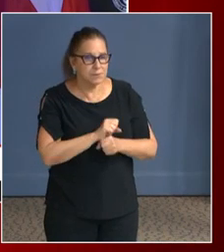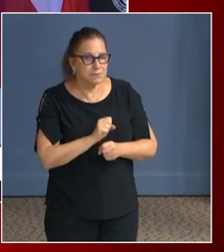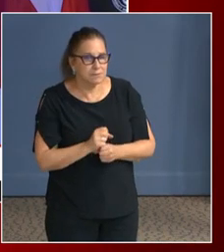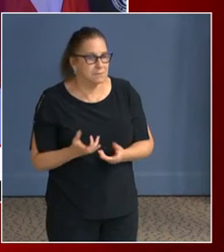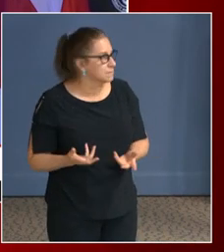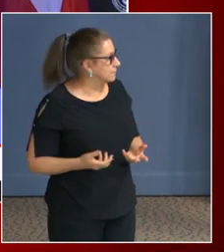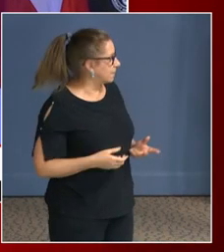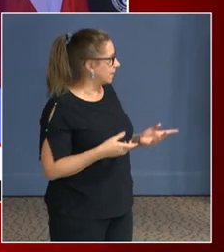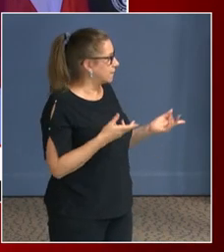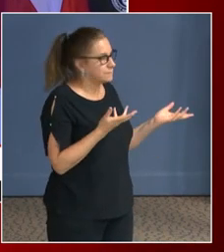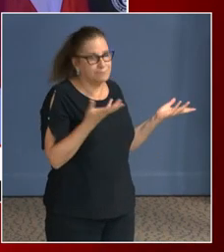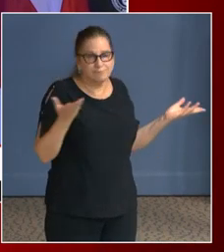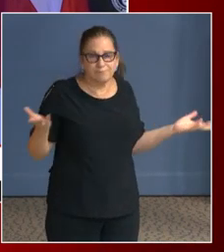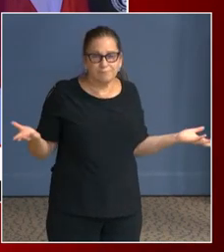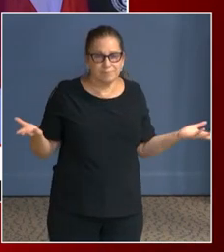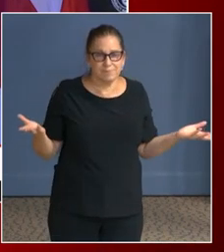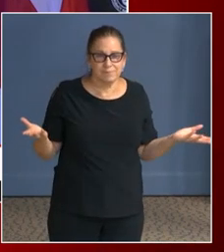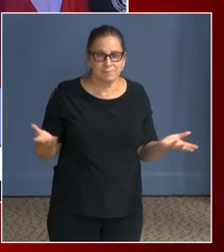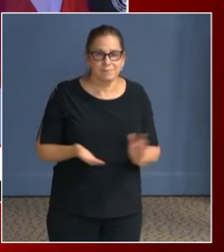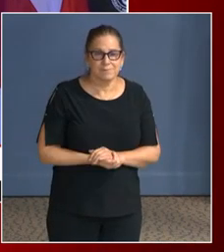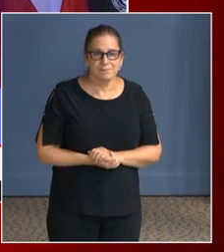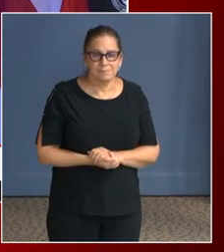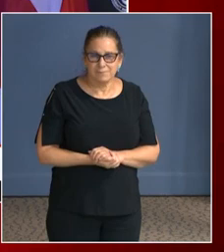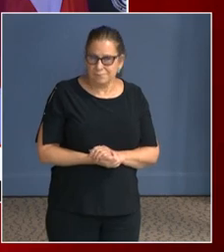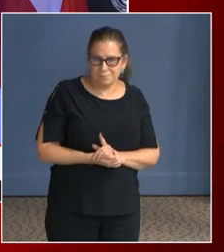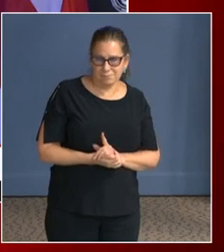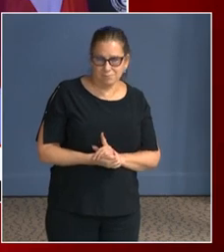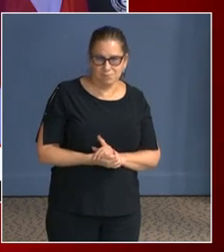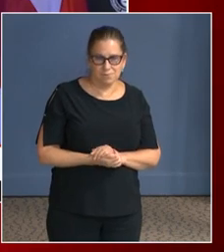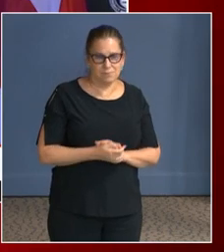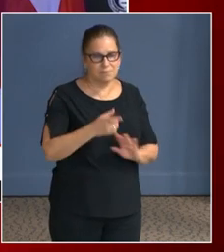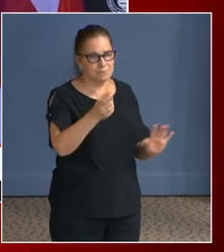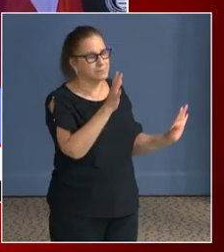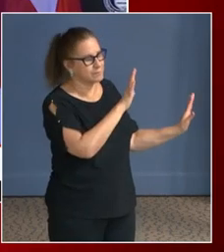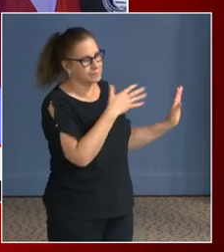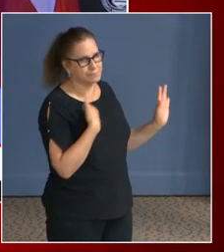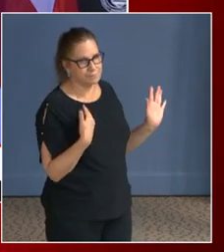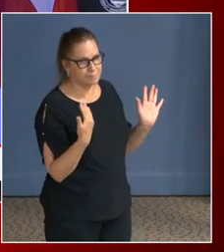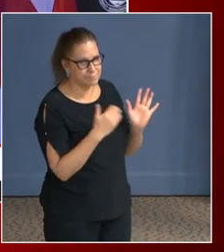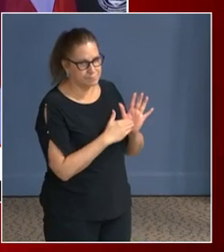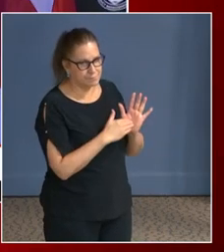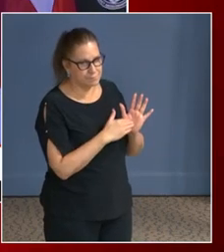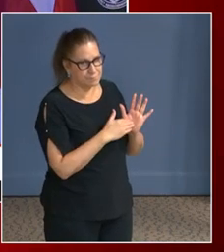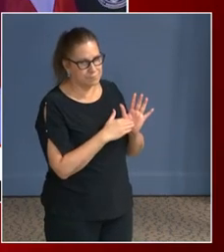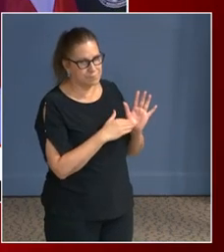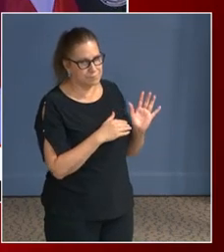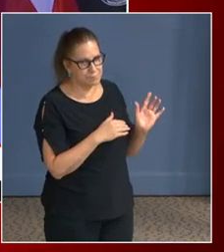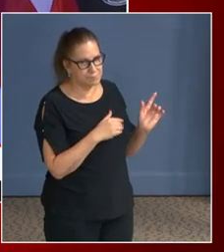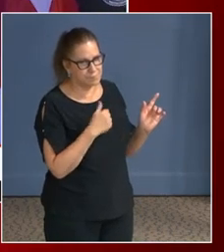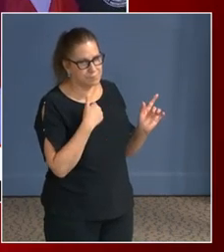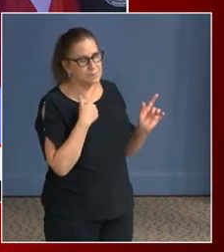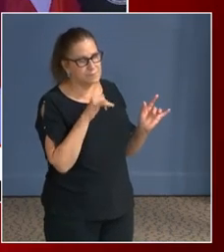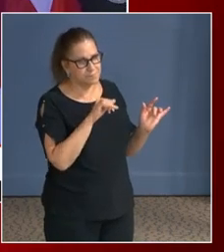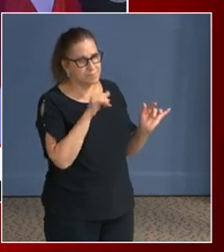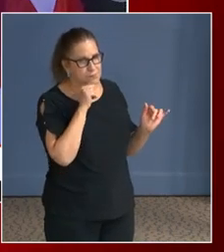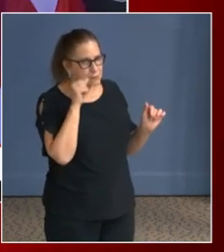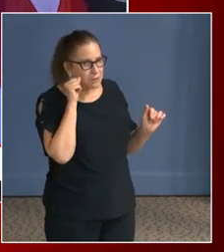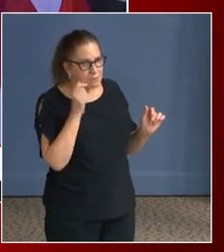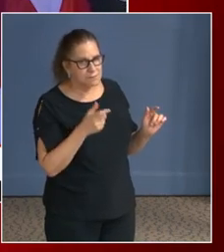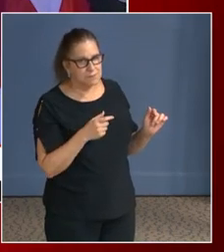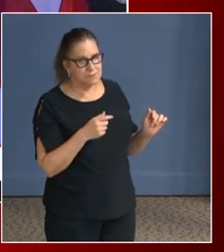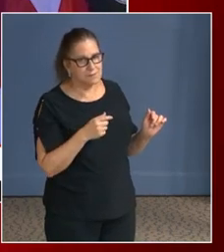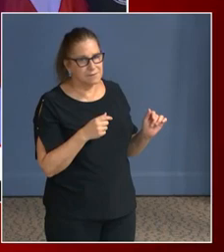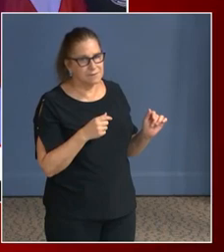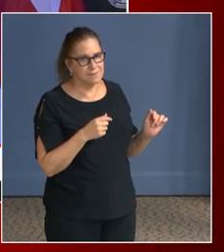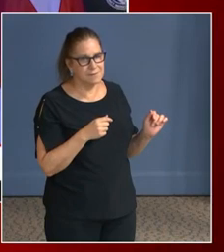So I don't. Well, but again, As I mentioned to you yesterday, there was a